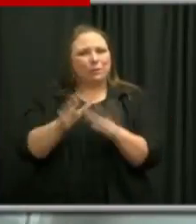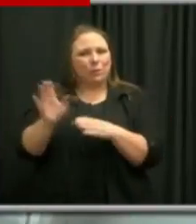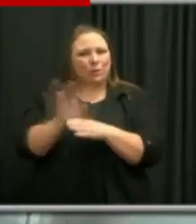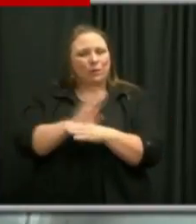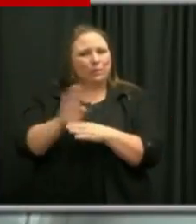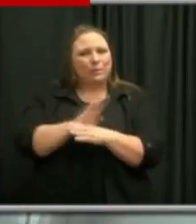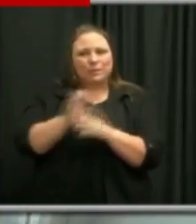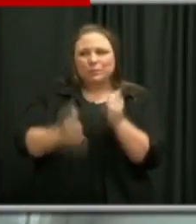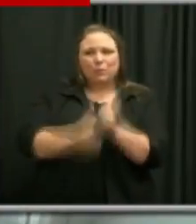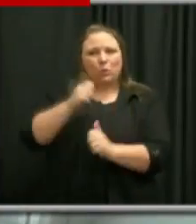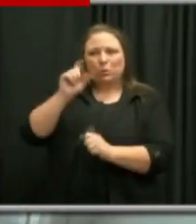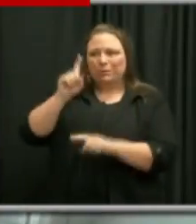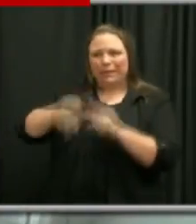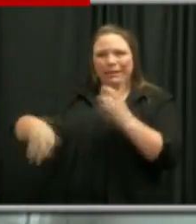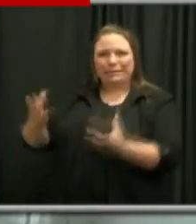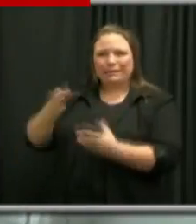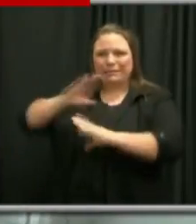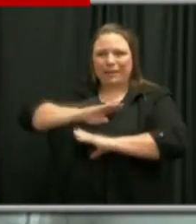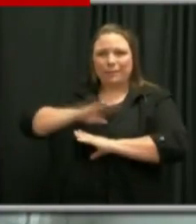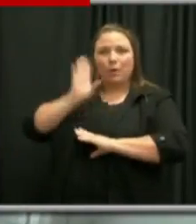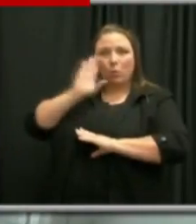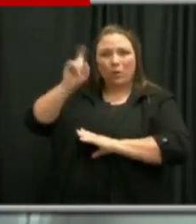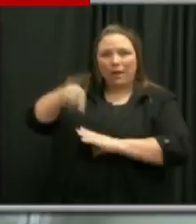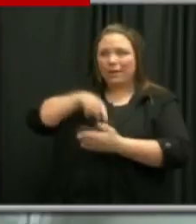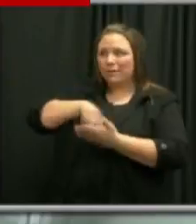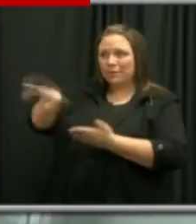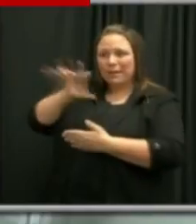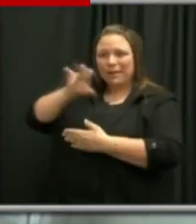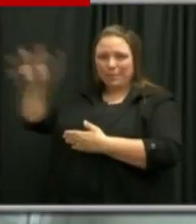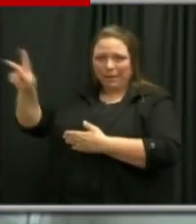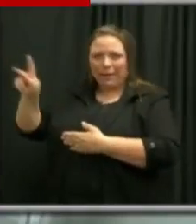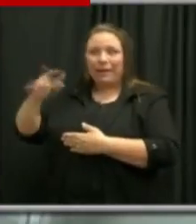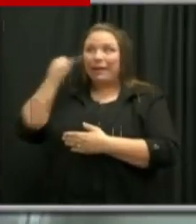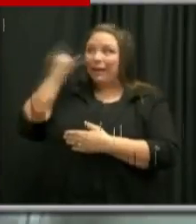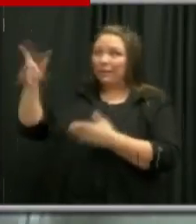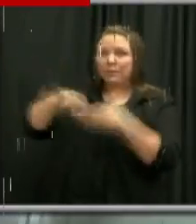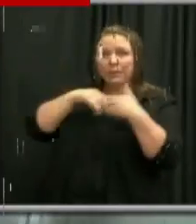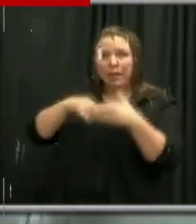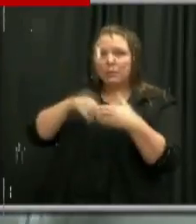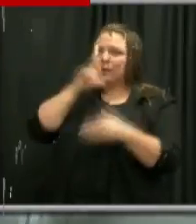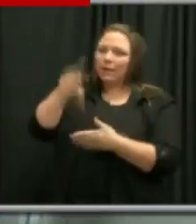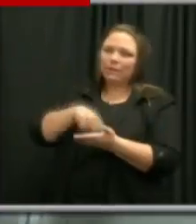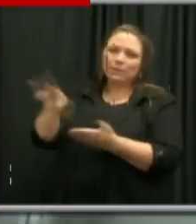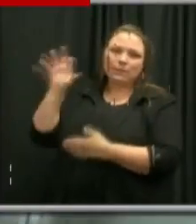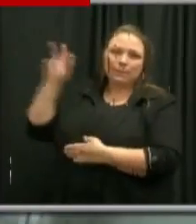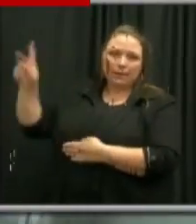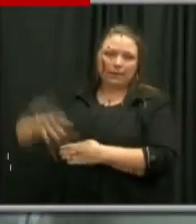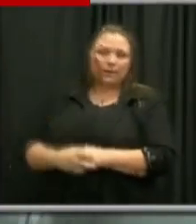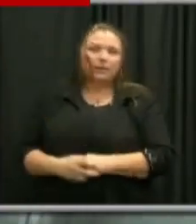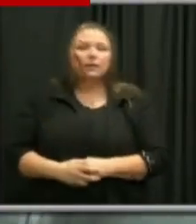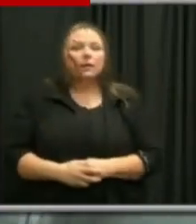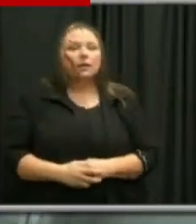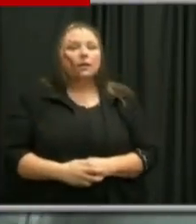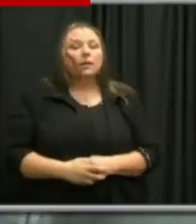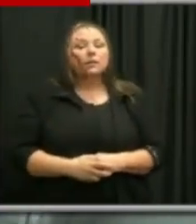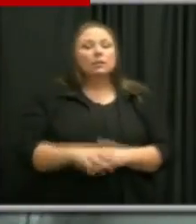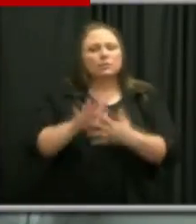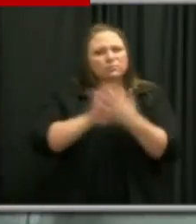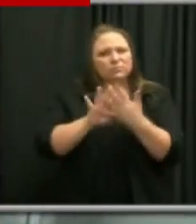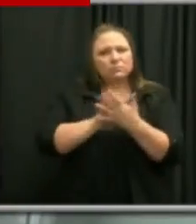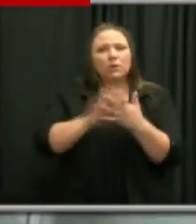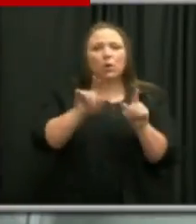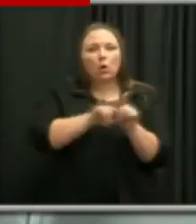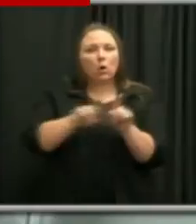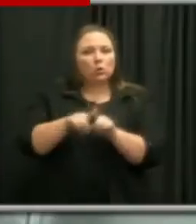that have payments like rents, utilities, et cetera. One last thing on the SBA loans, it is critical